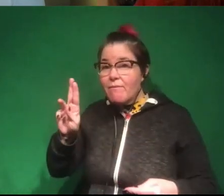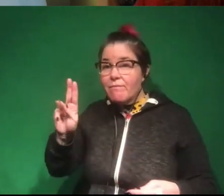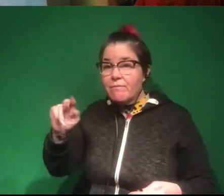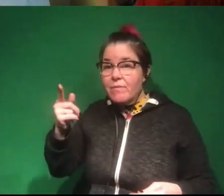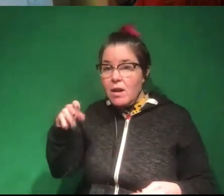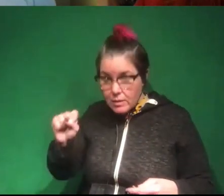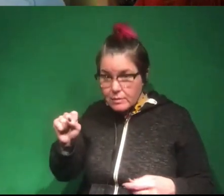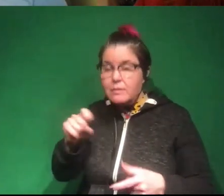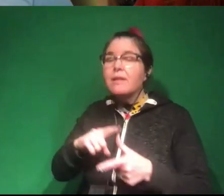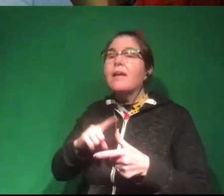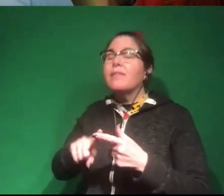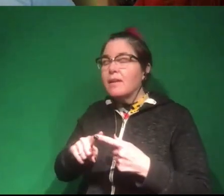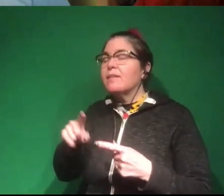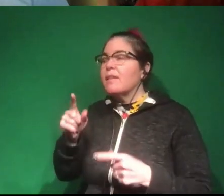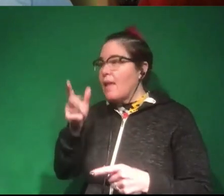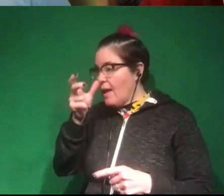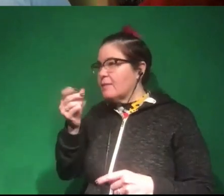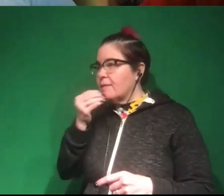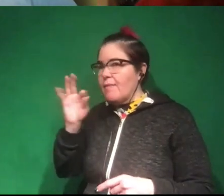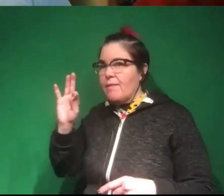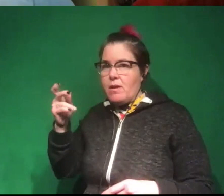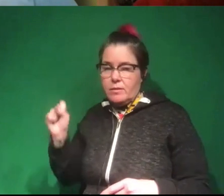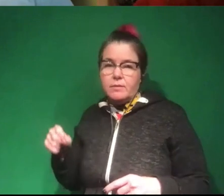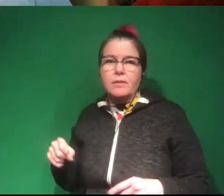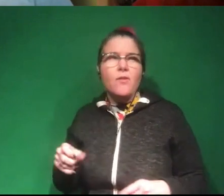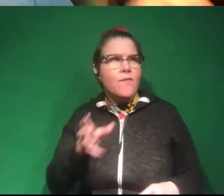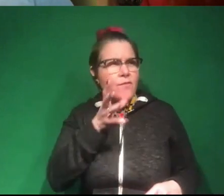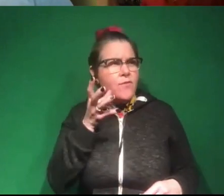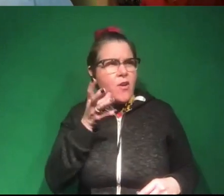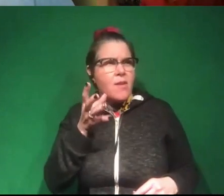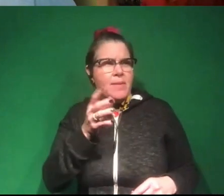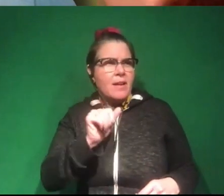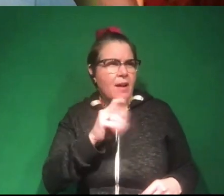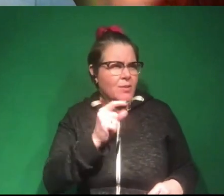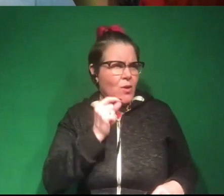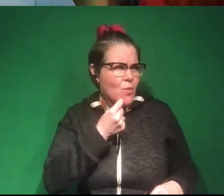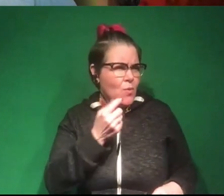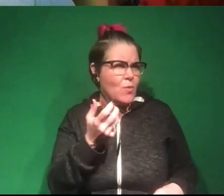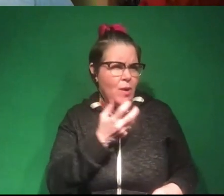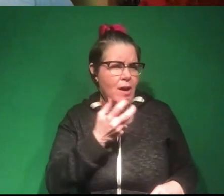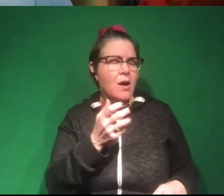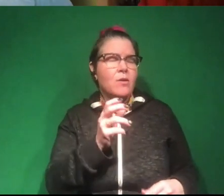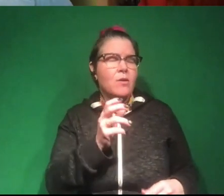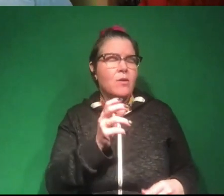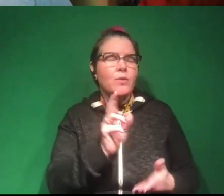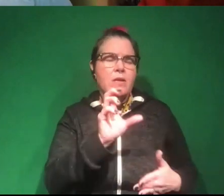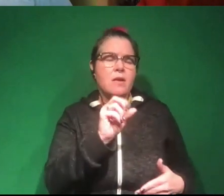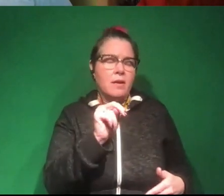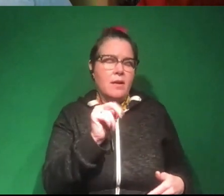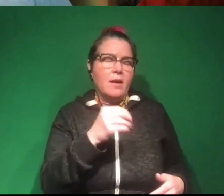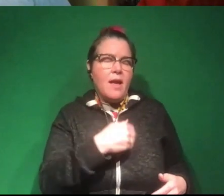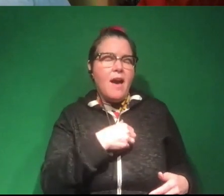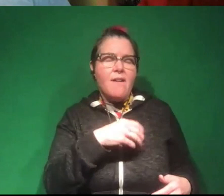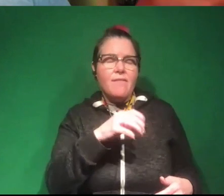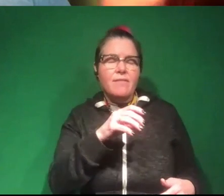fungus is what the ants actually consume. Farming ants are just the coolest. We had a lab at UConn, that John Klassen's lab,